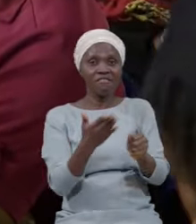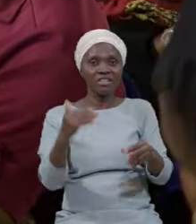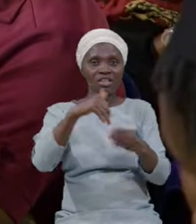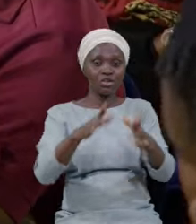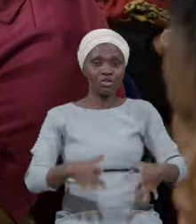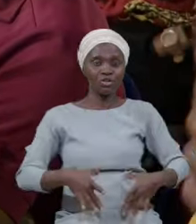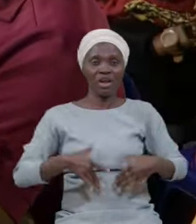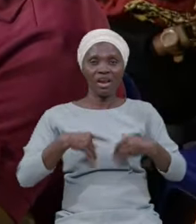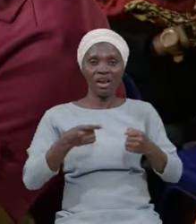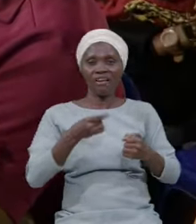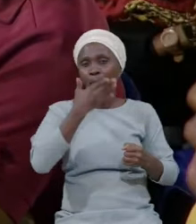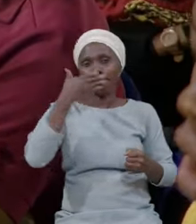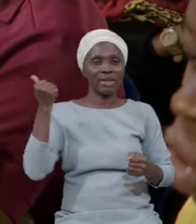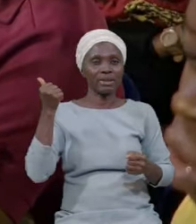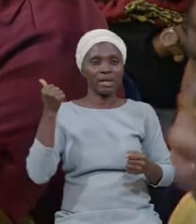said when.